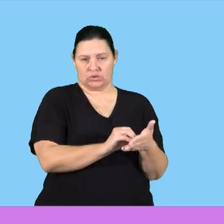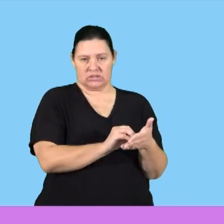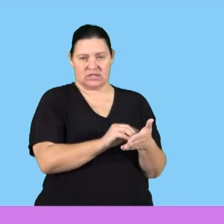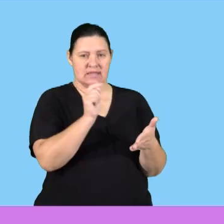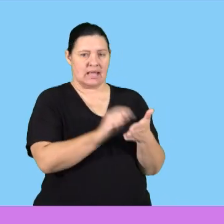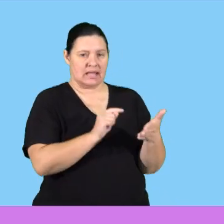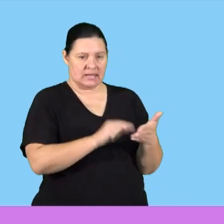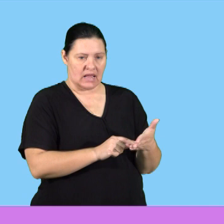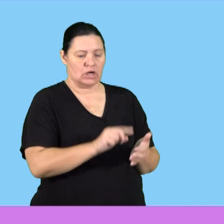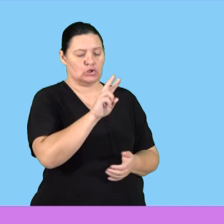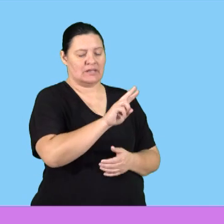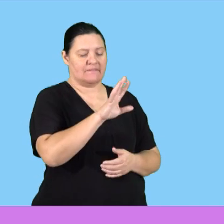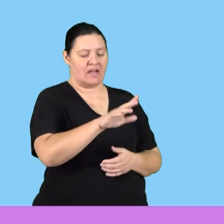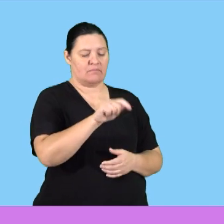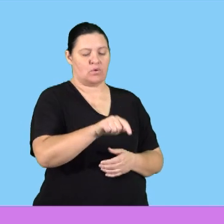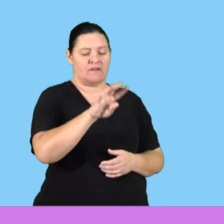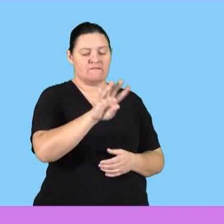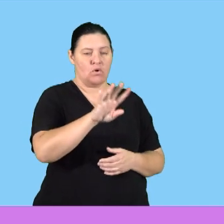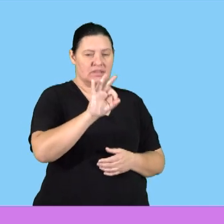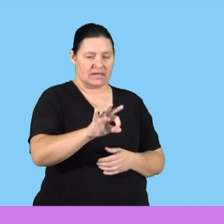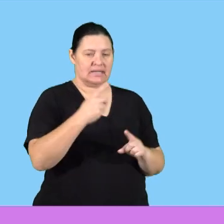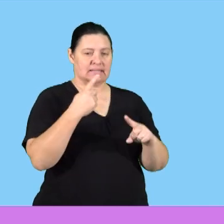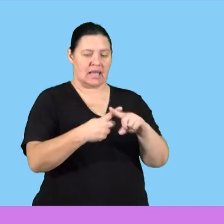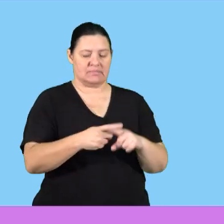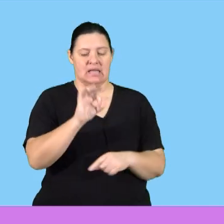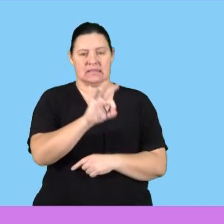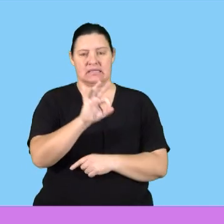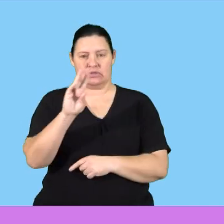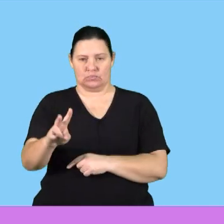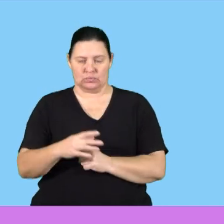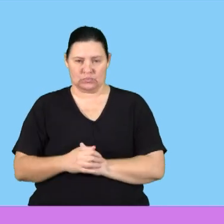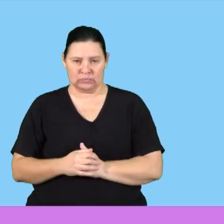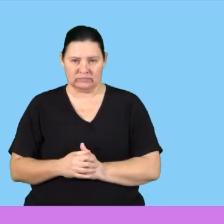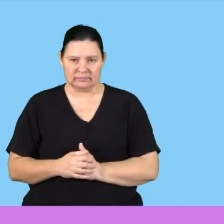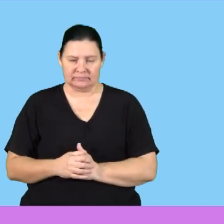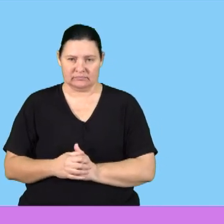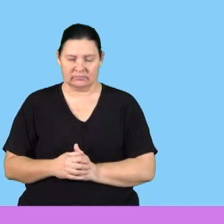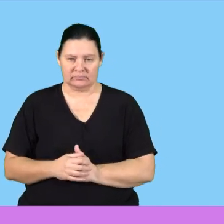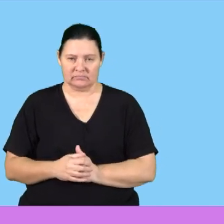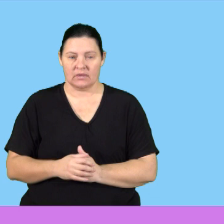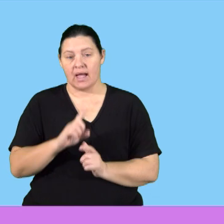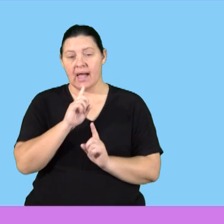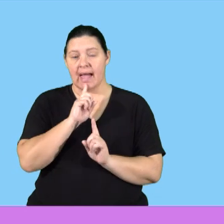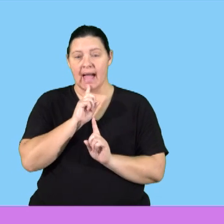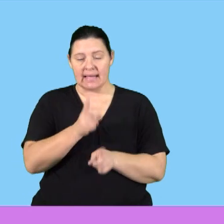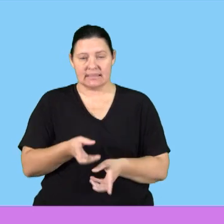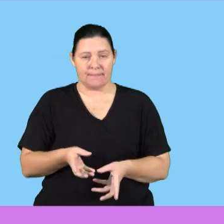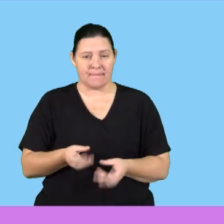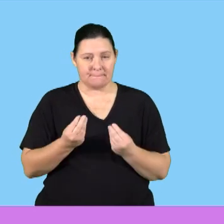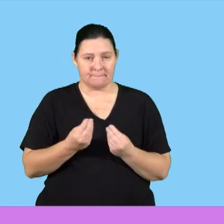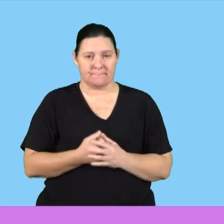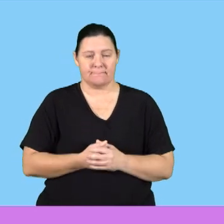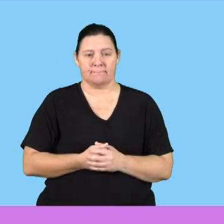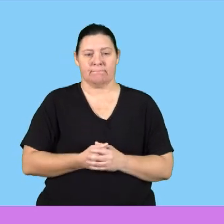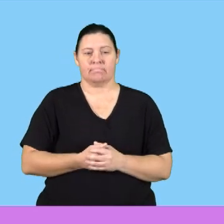us multiply 25 rand 43 by 32. Then the